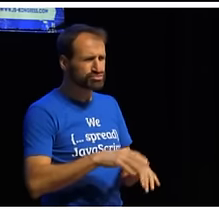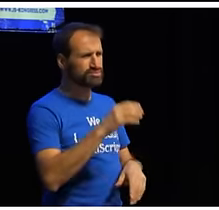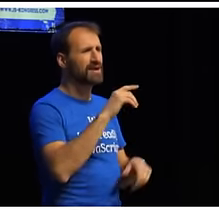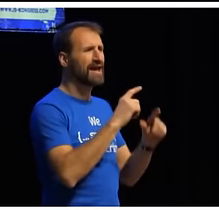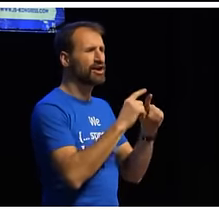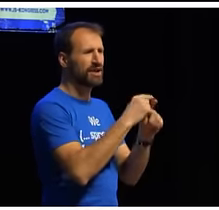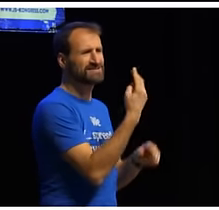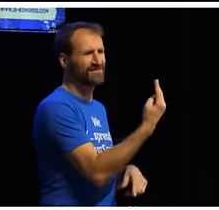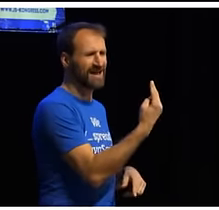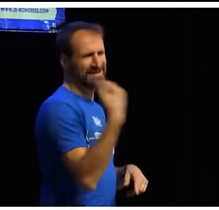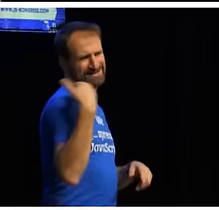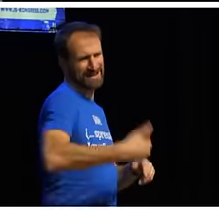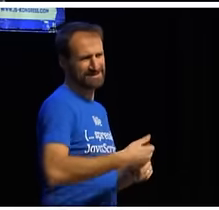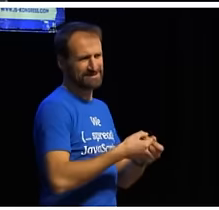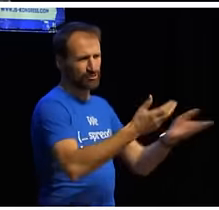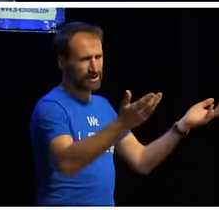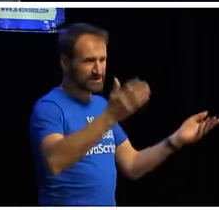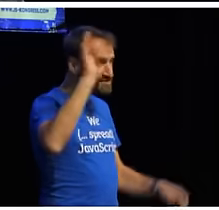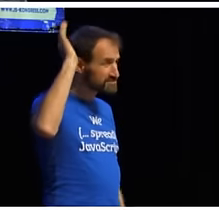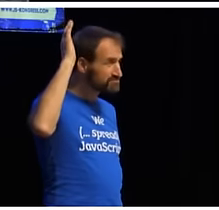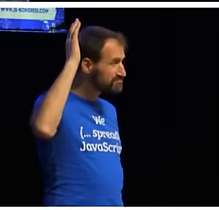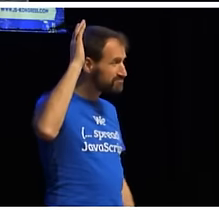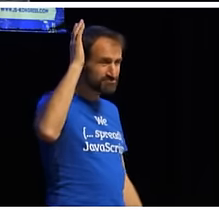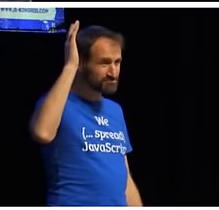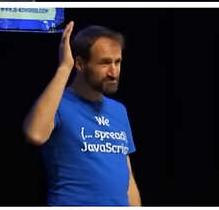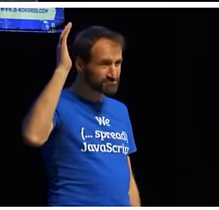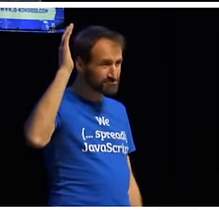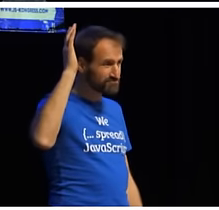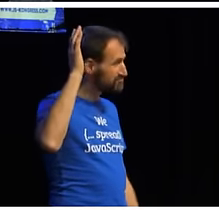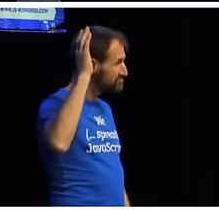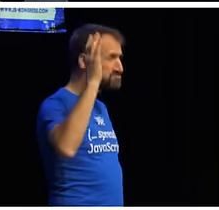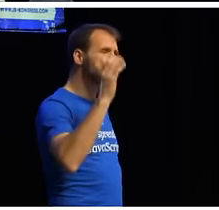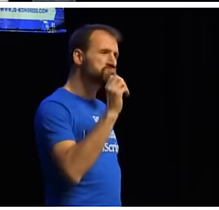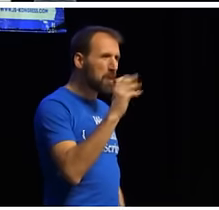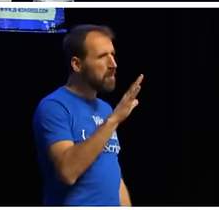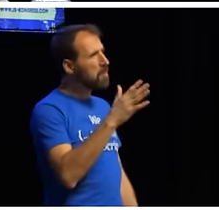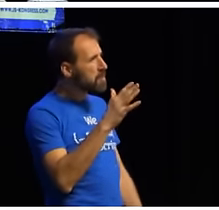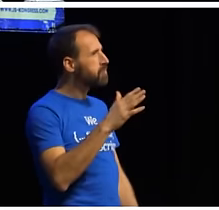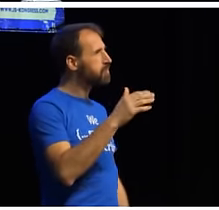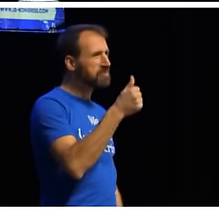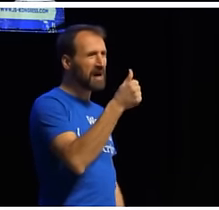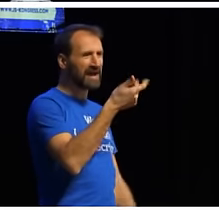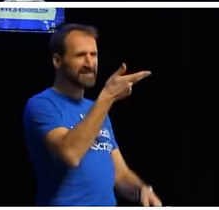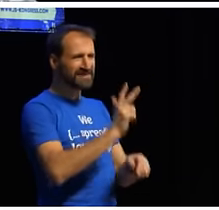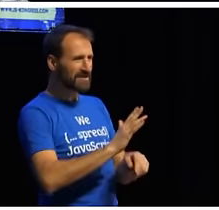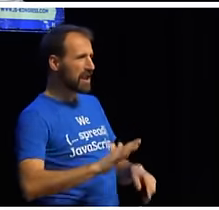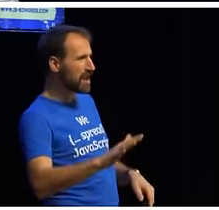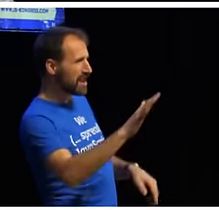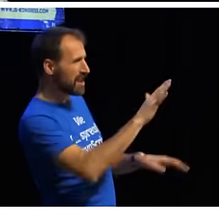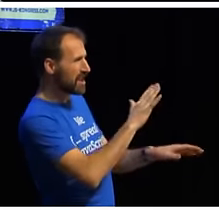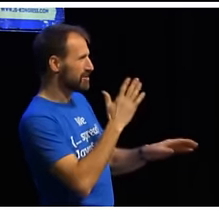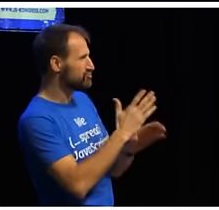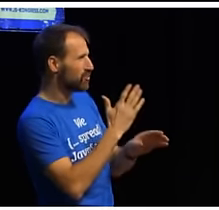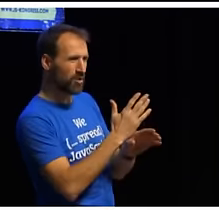2 since the release. Oh, that's kind of like a third of the audience. That's cool.